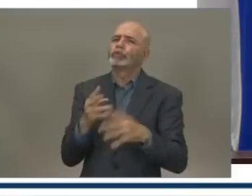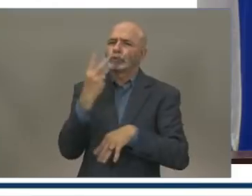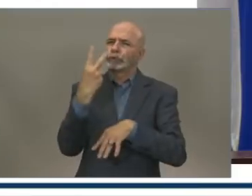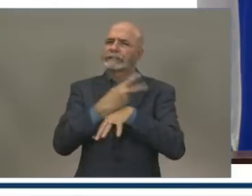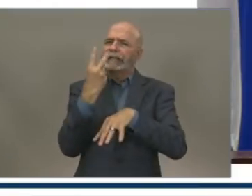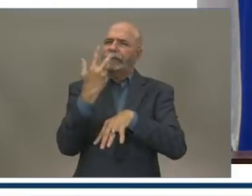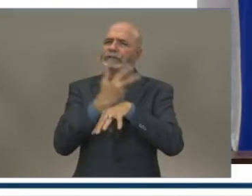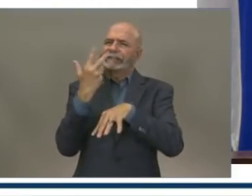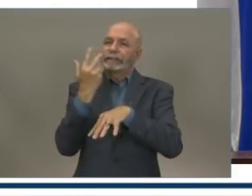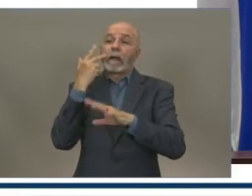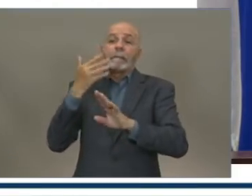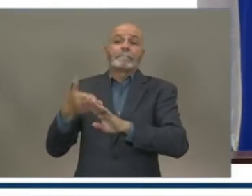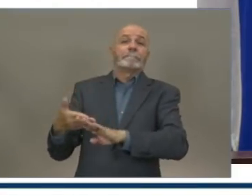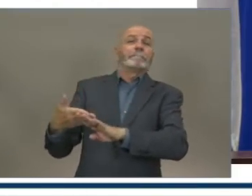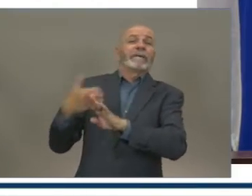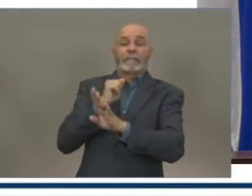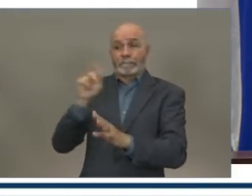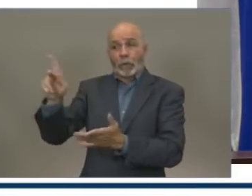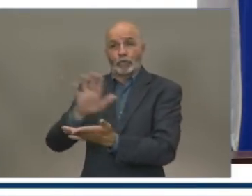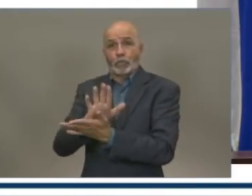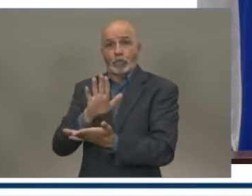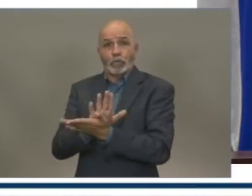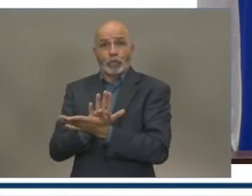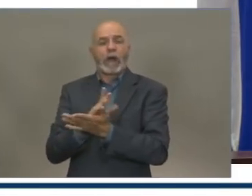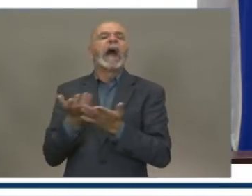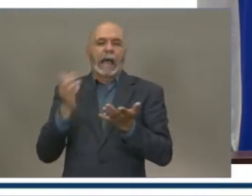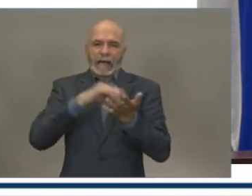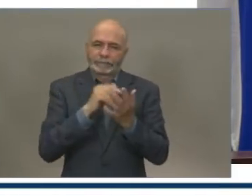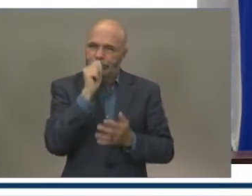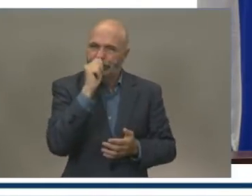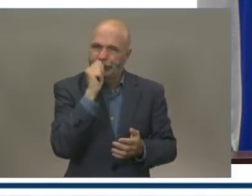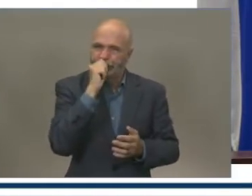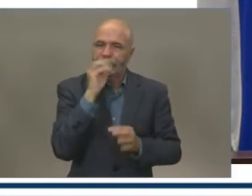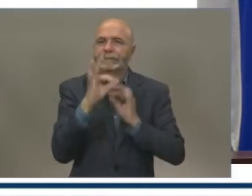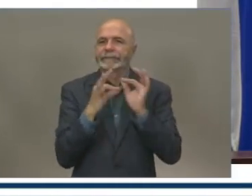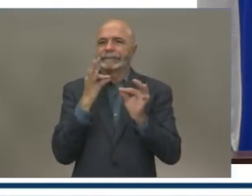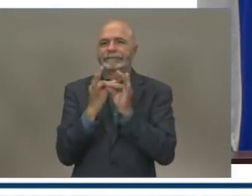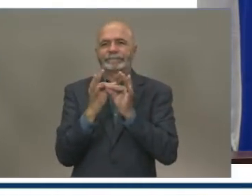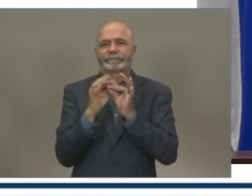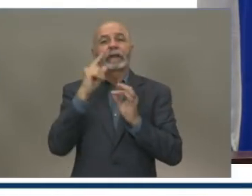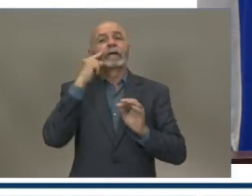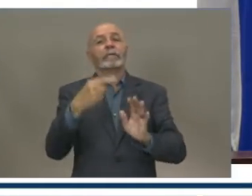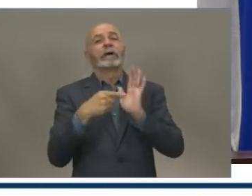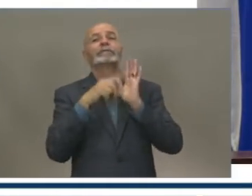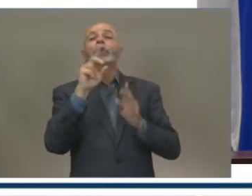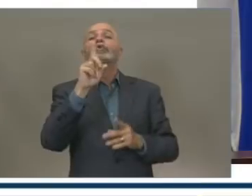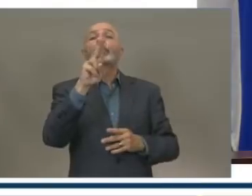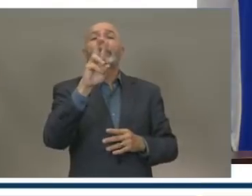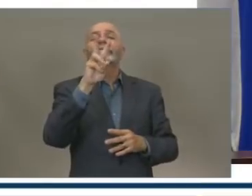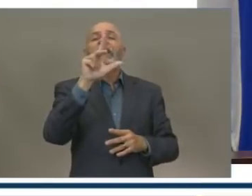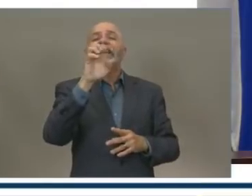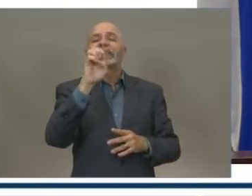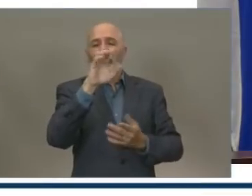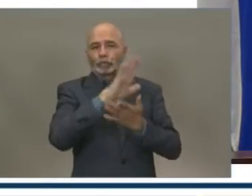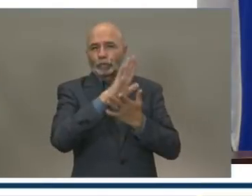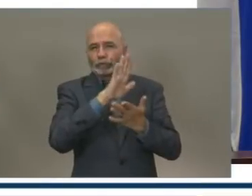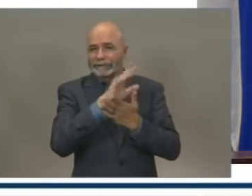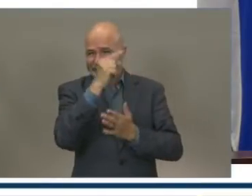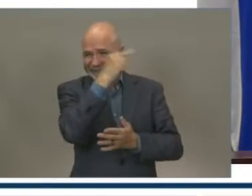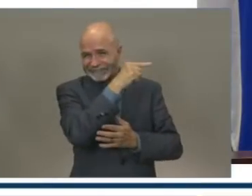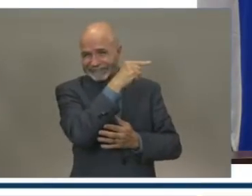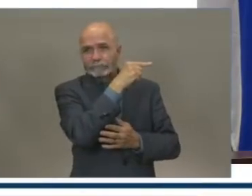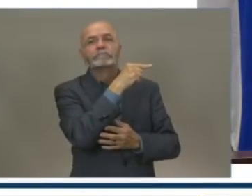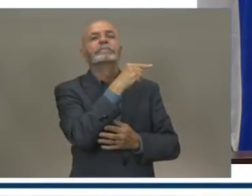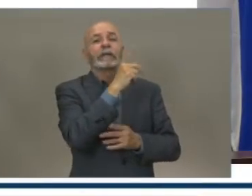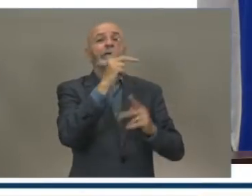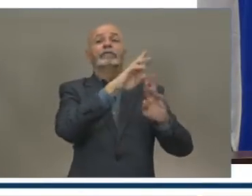back, and we're providing, like I'll use Duke Danville as an example. We had the last weekend we had the mobile units with